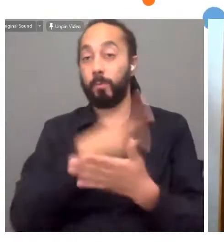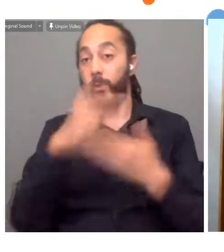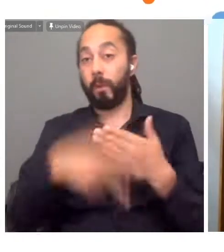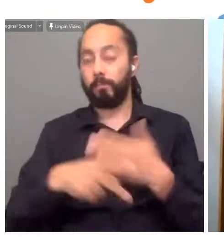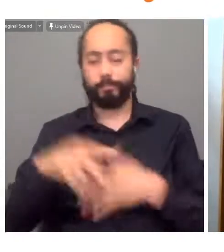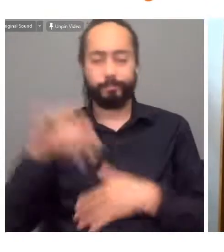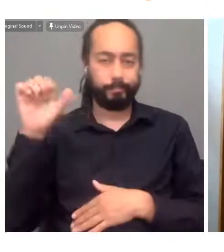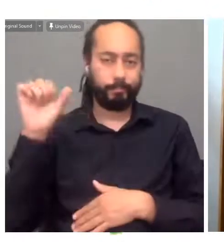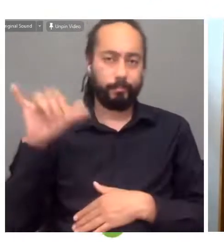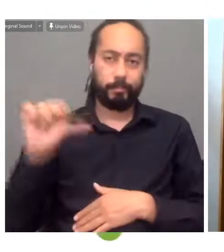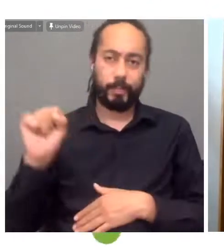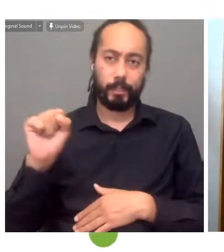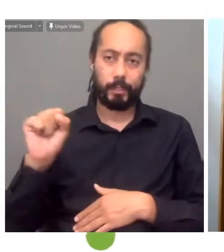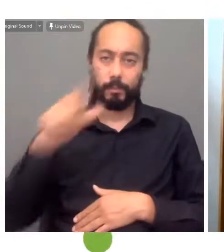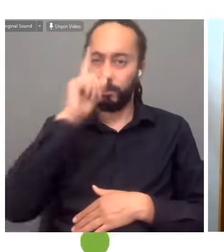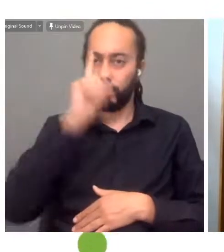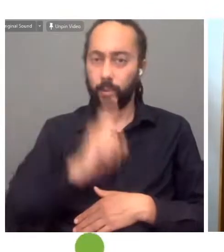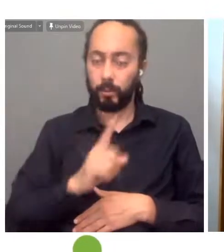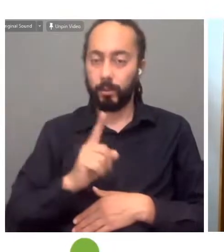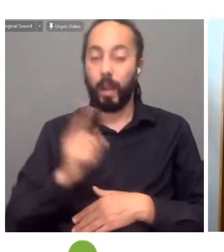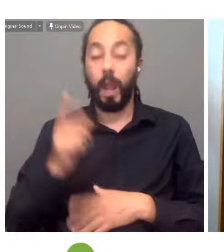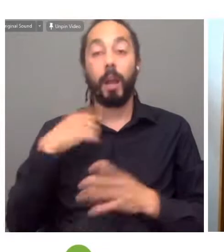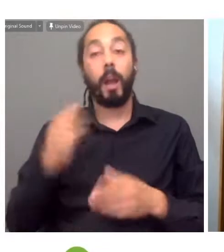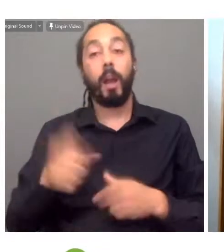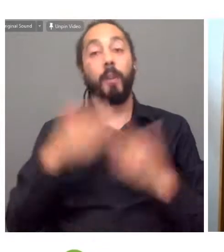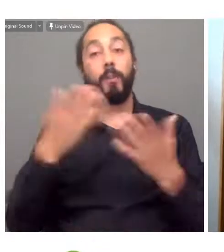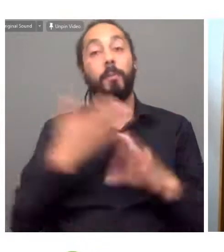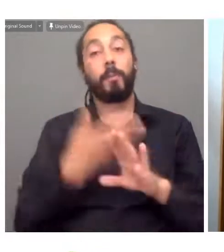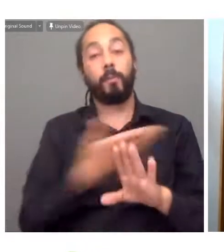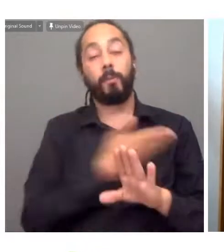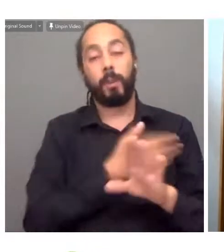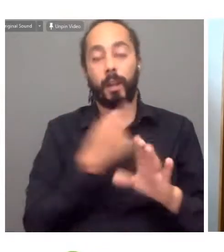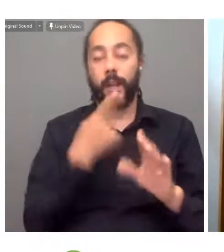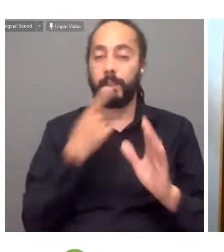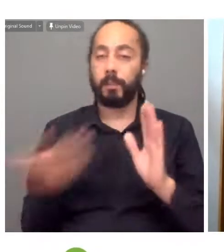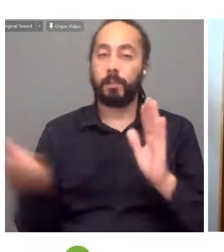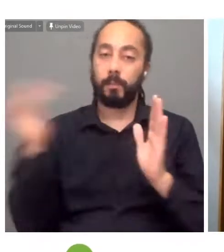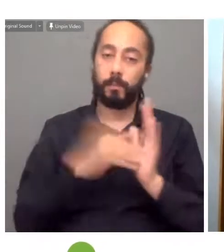And as I offered it earlier, I'll say it again, you know,